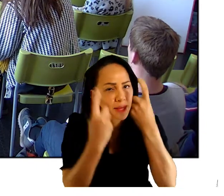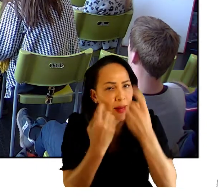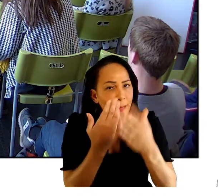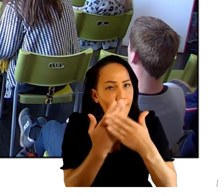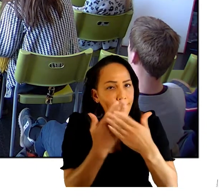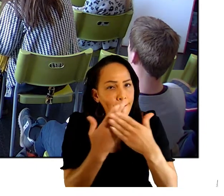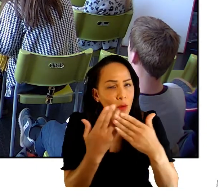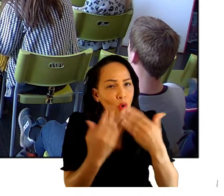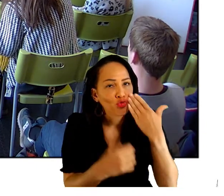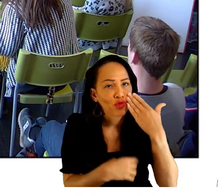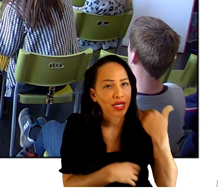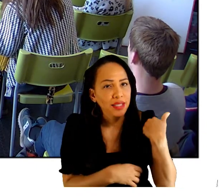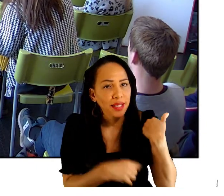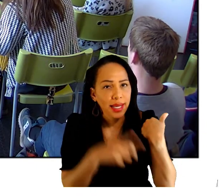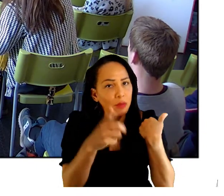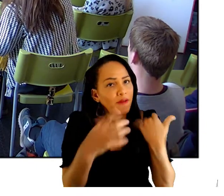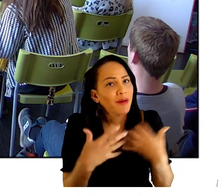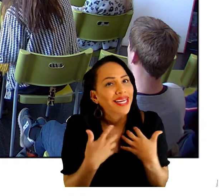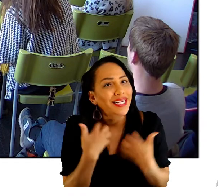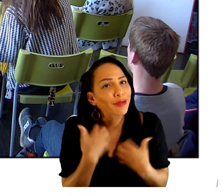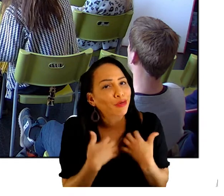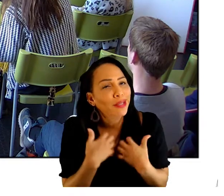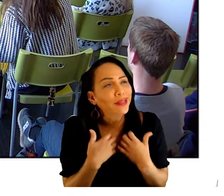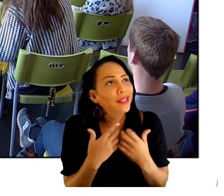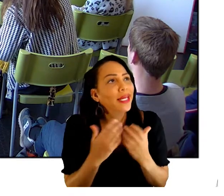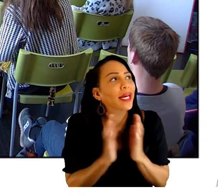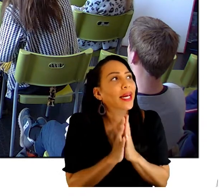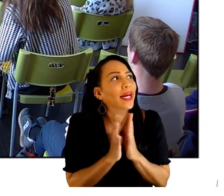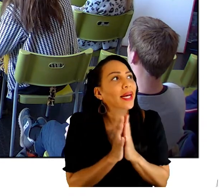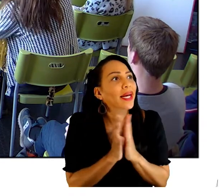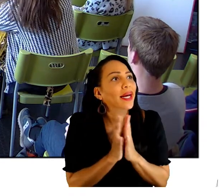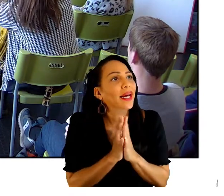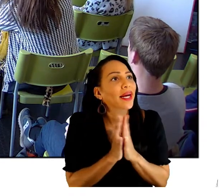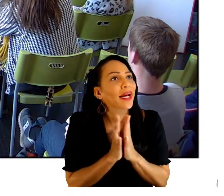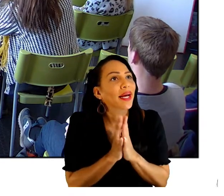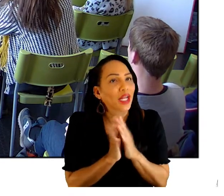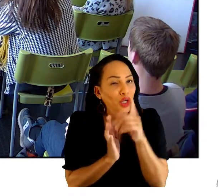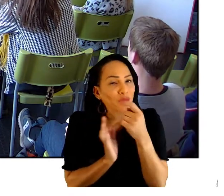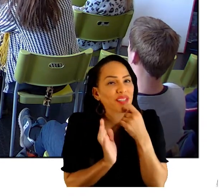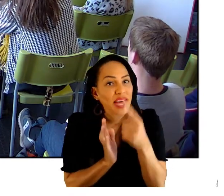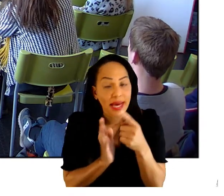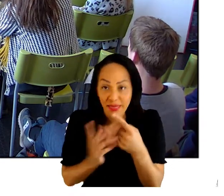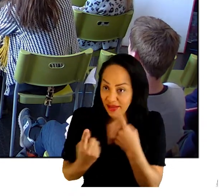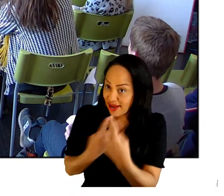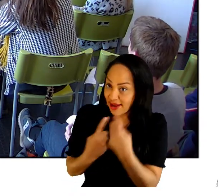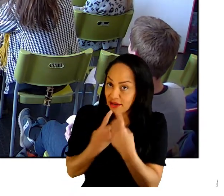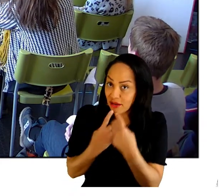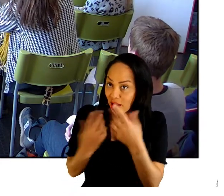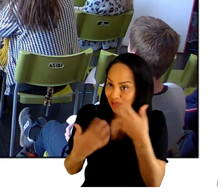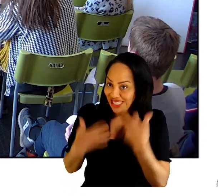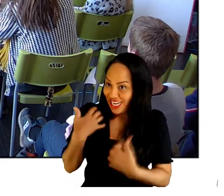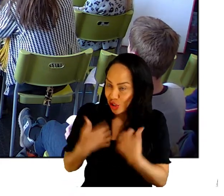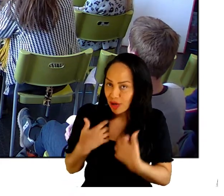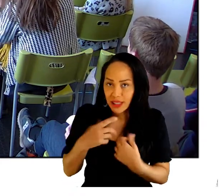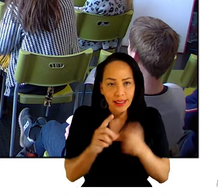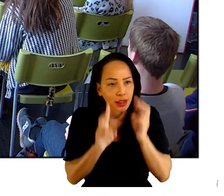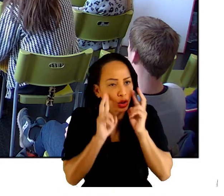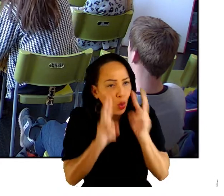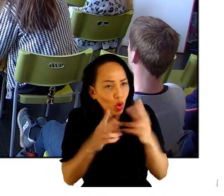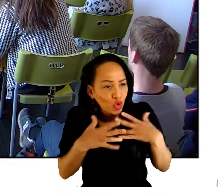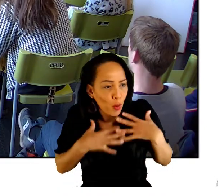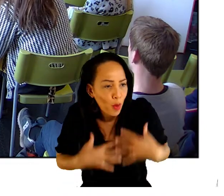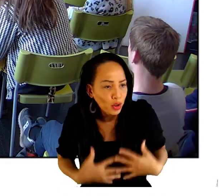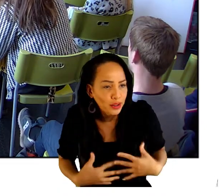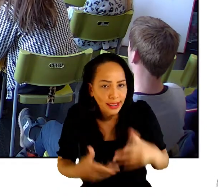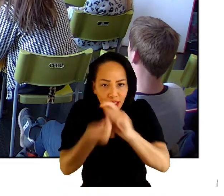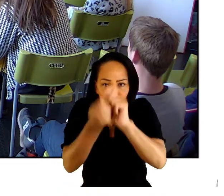what you're saying about the fact that although the data is interesting, and it's very interesting to watch like your body changing and the heat sensor and